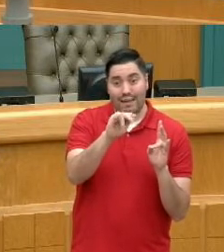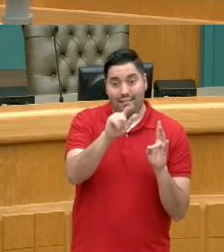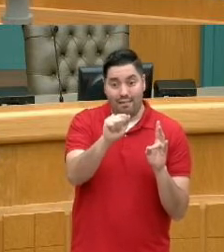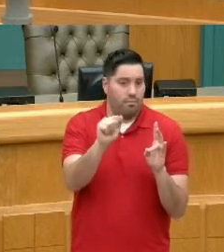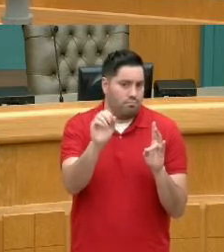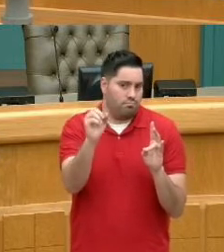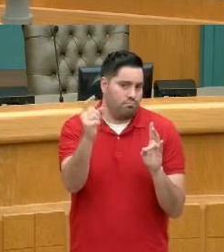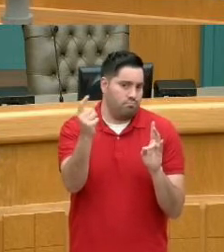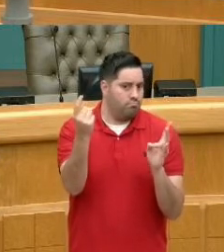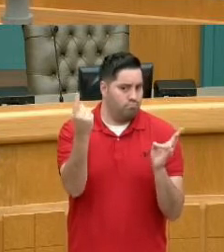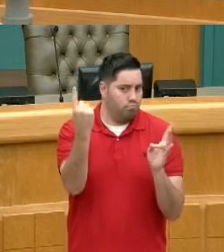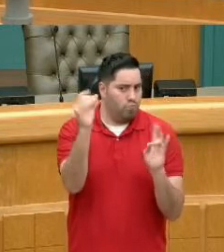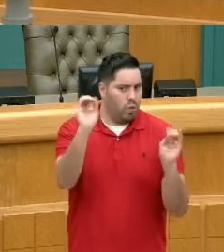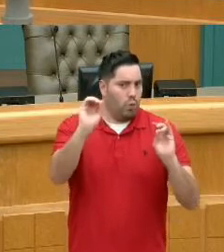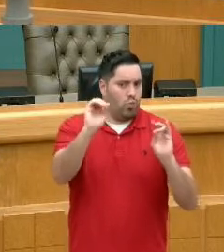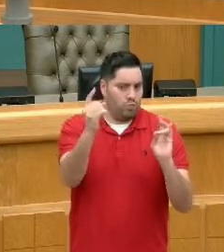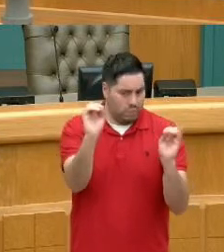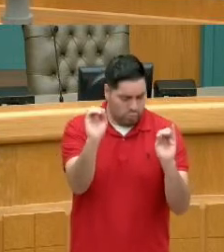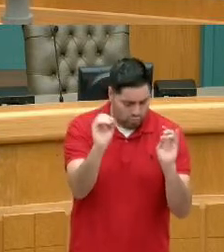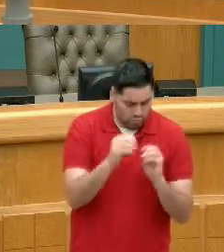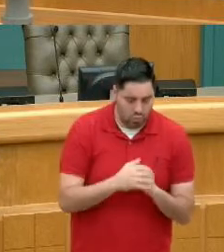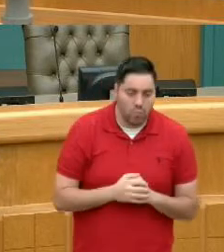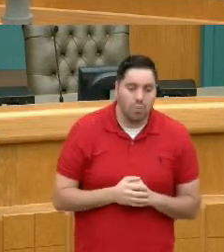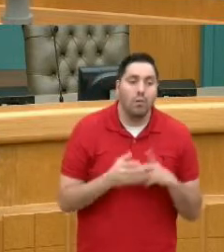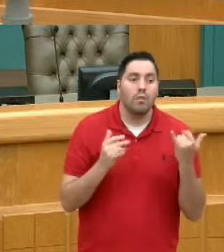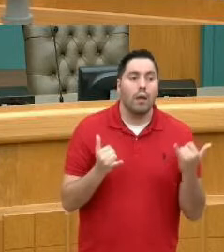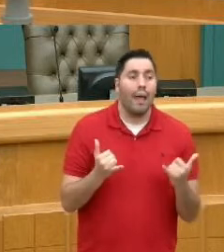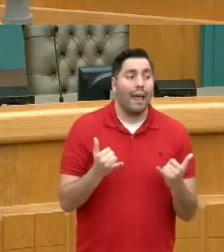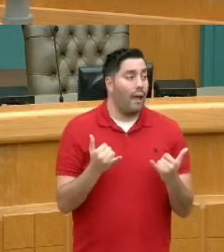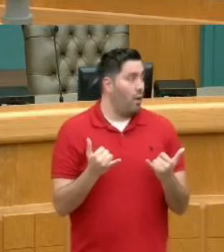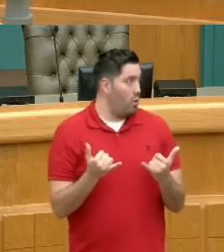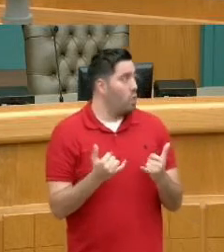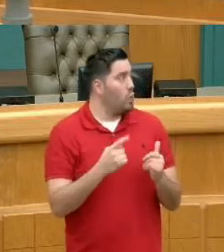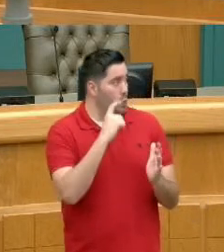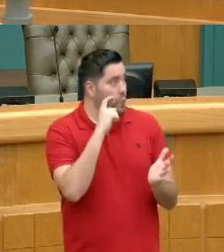Okay, let's look at some of our trending graphs. So